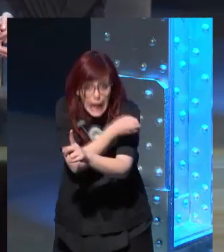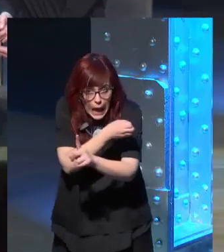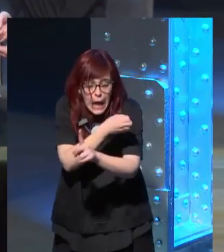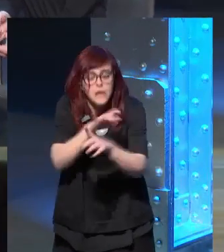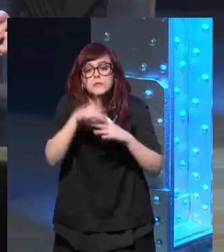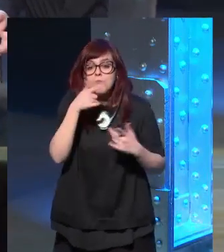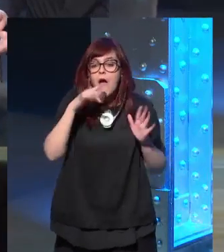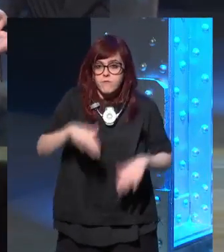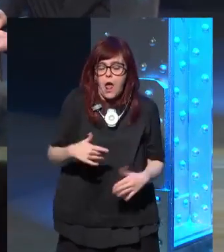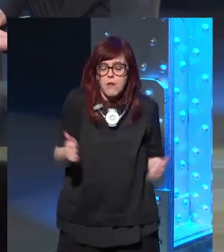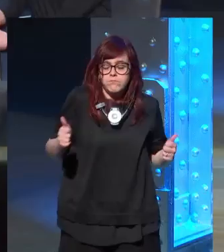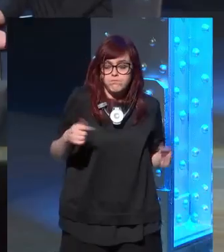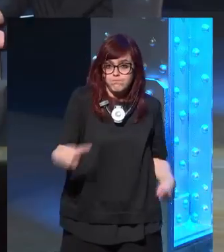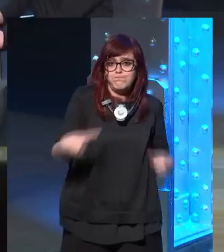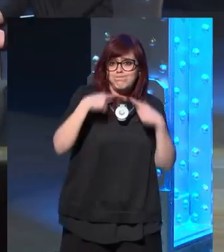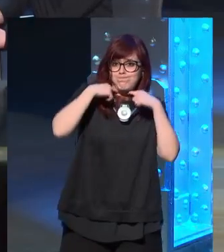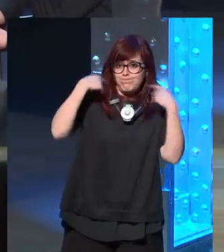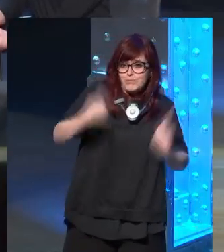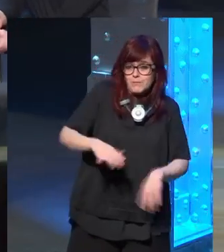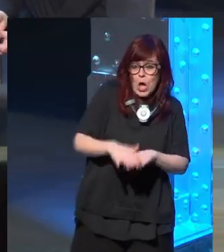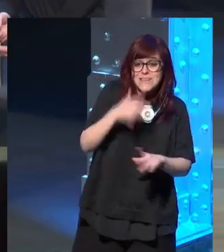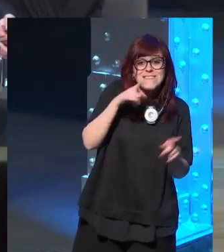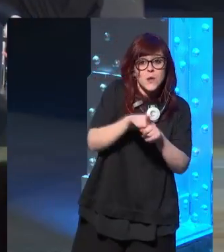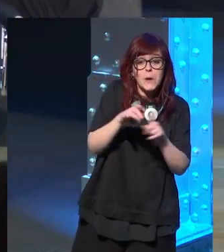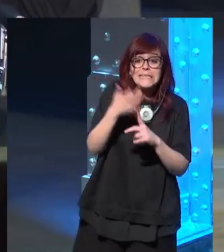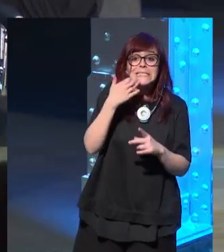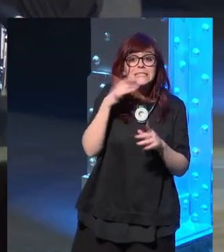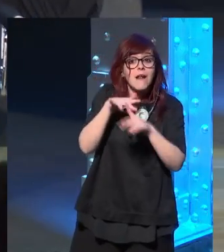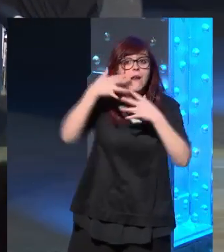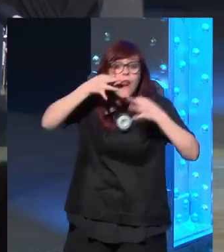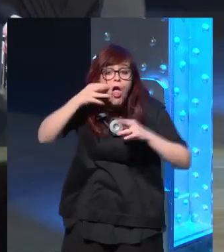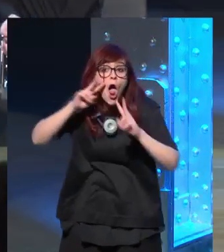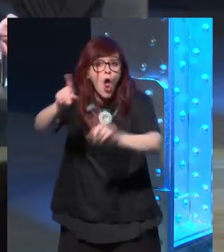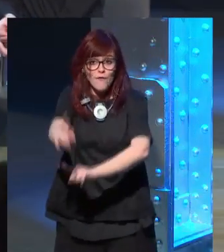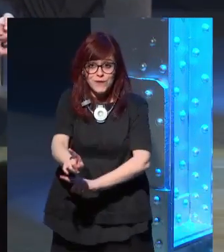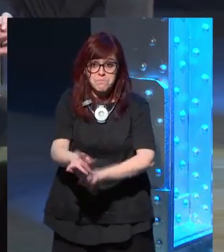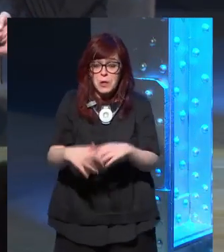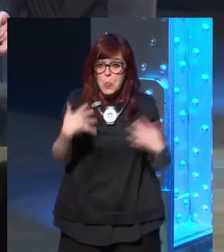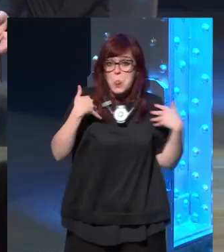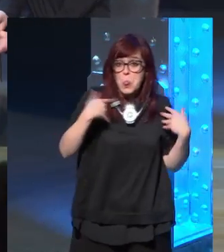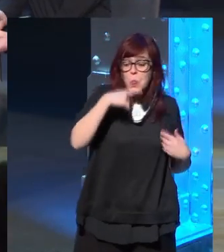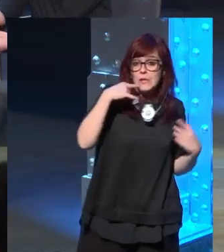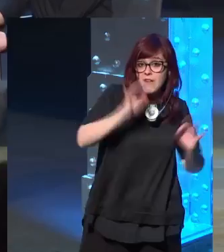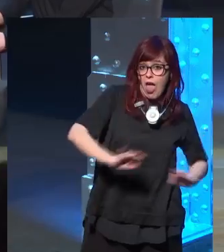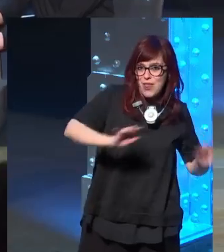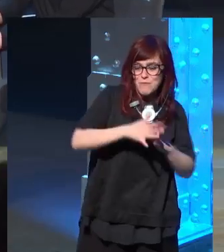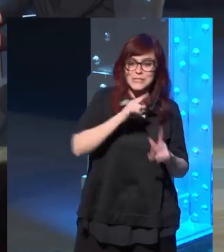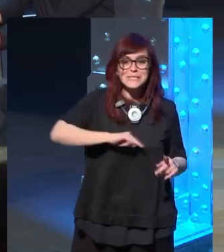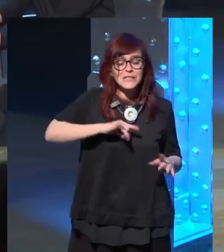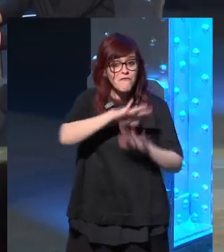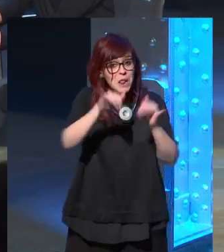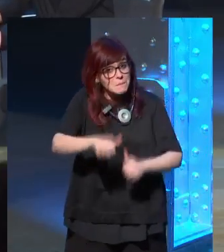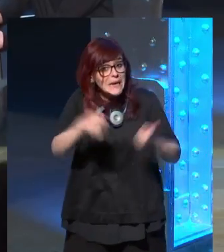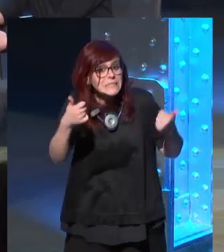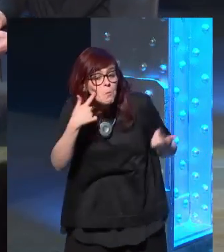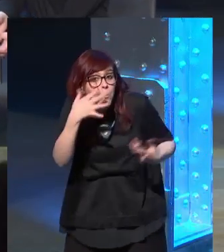bliss, but is it what we want? Would we rather have that life than knowing what is possible? I don't have the answer for